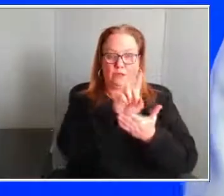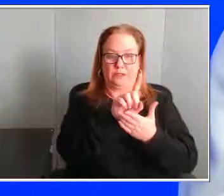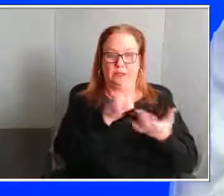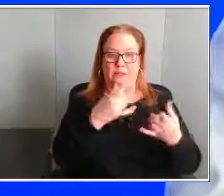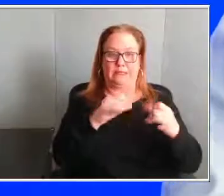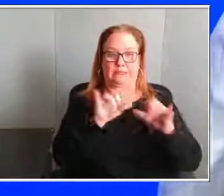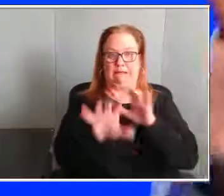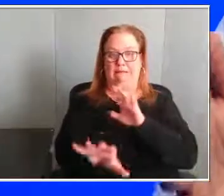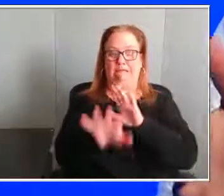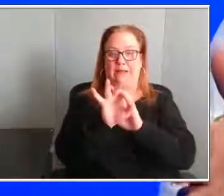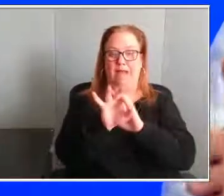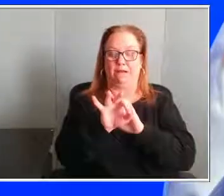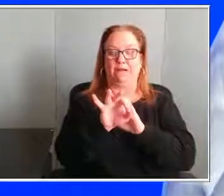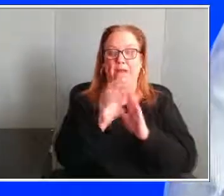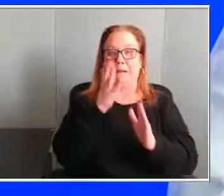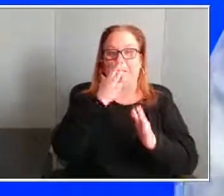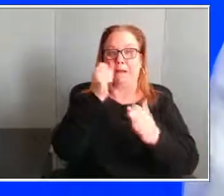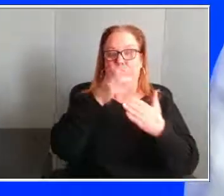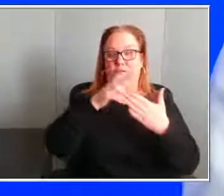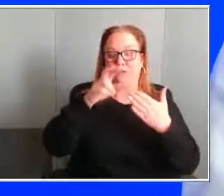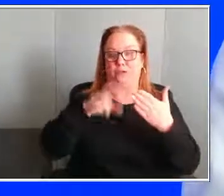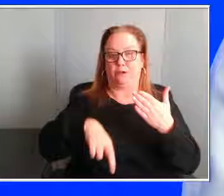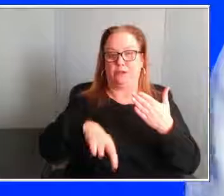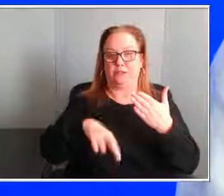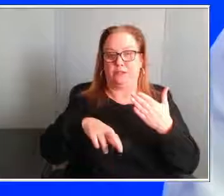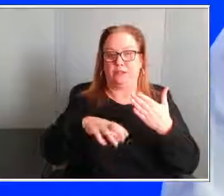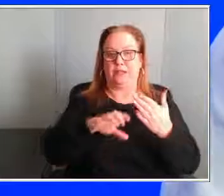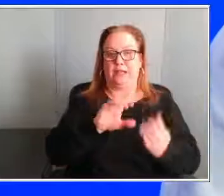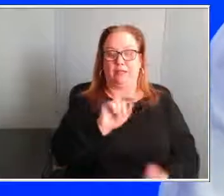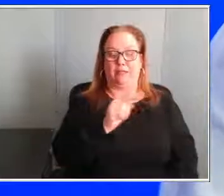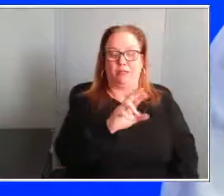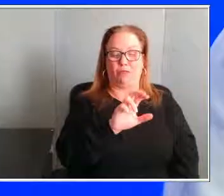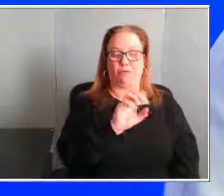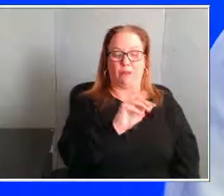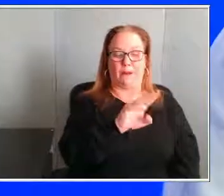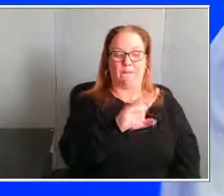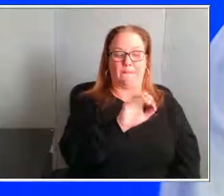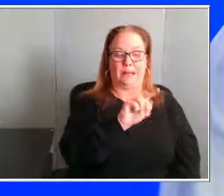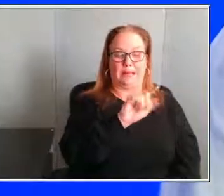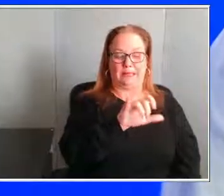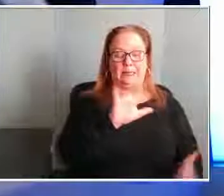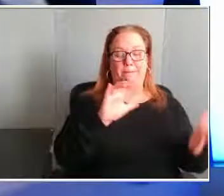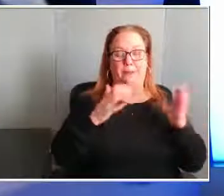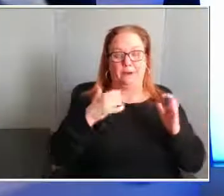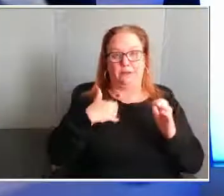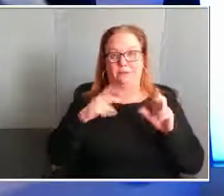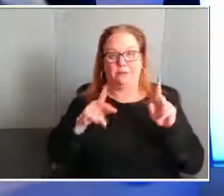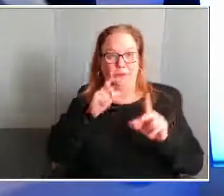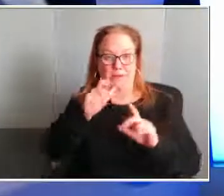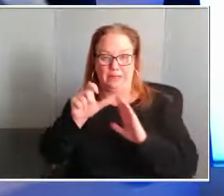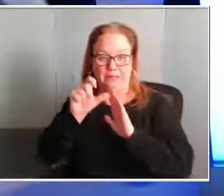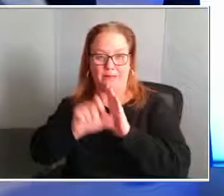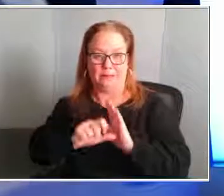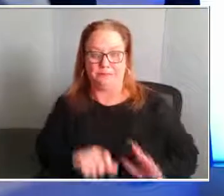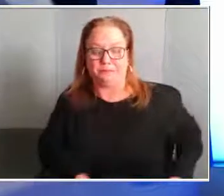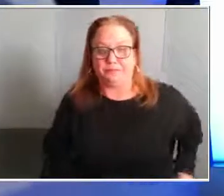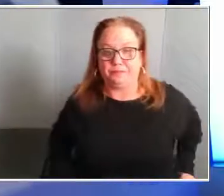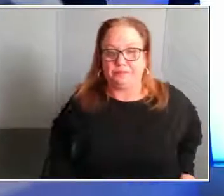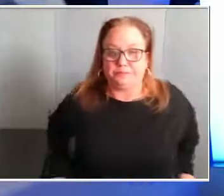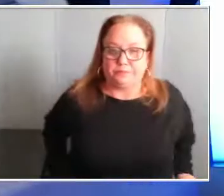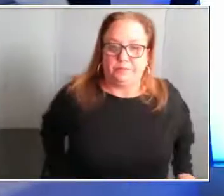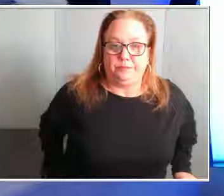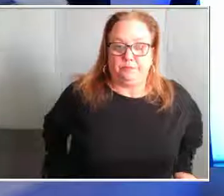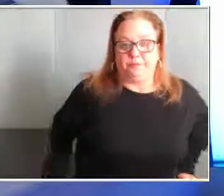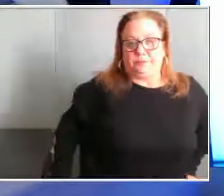found better outcomes in the endovascular thrombectomy group versus the medical management group. Dr. Lichtenberg, are we doing a lot of these?